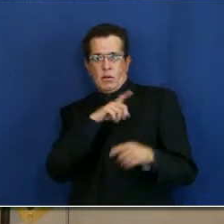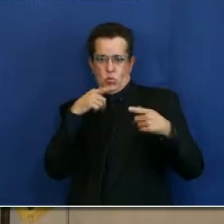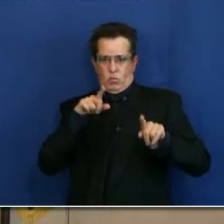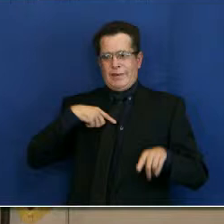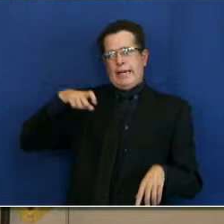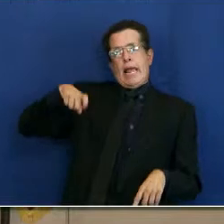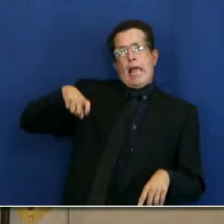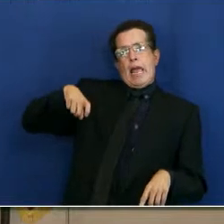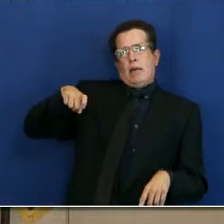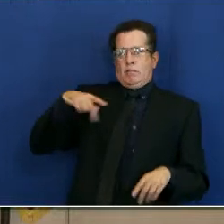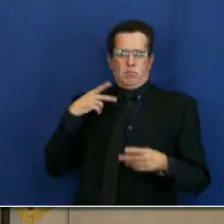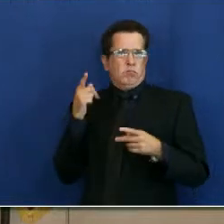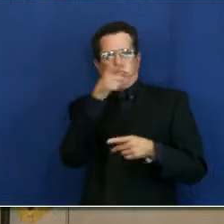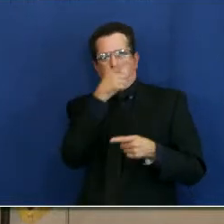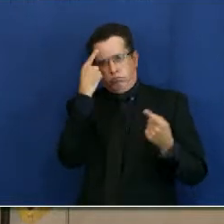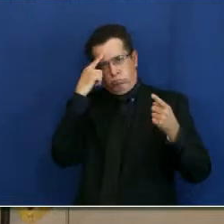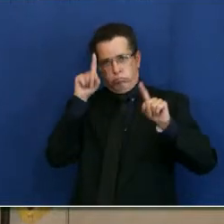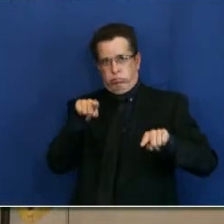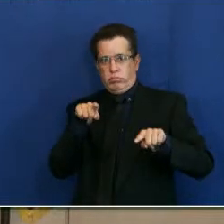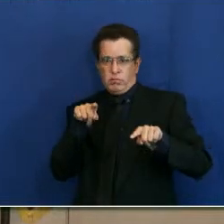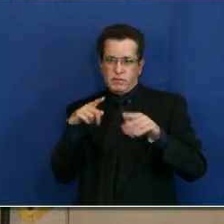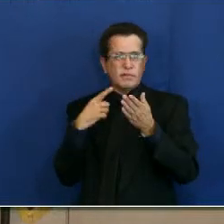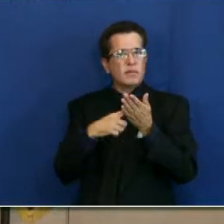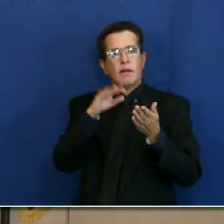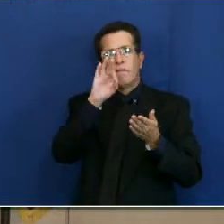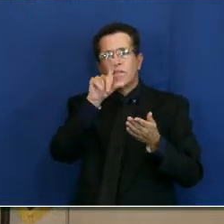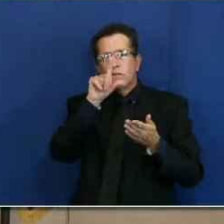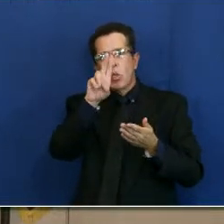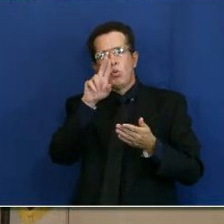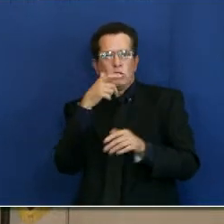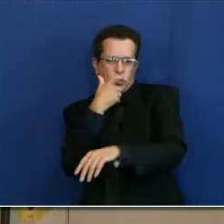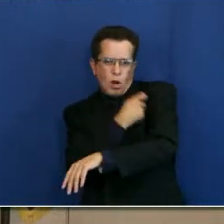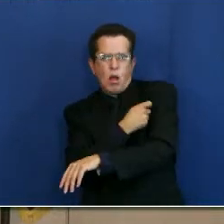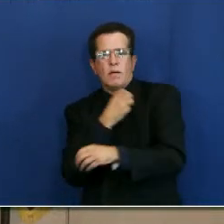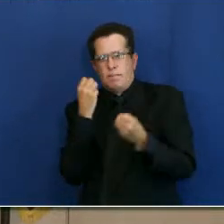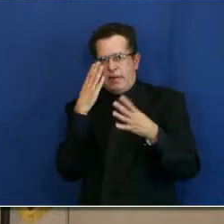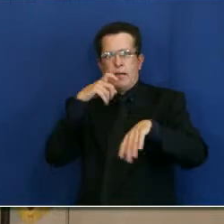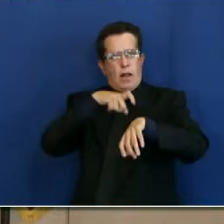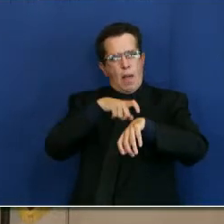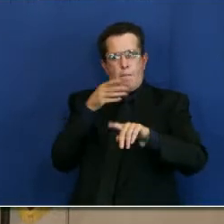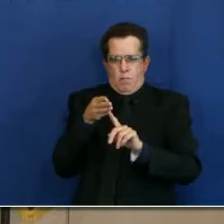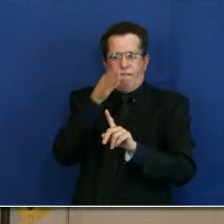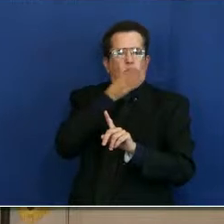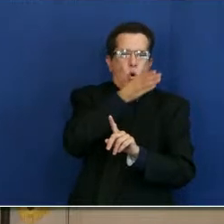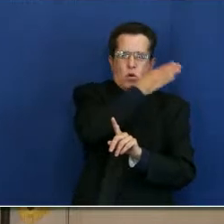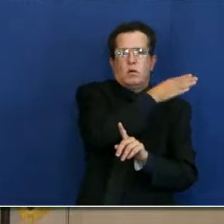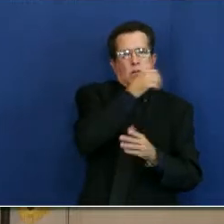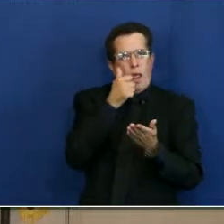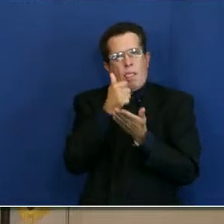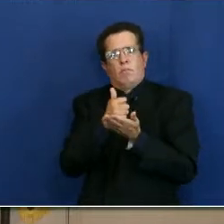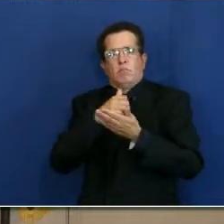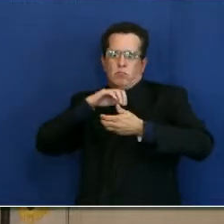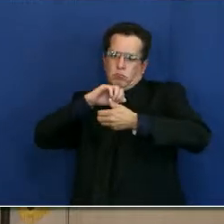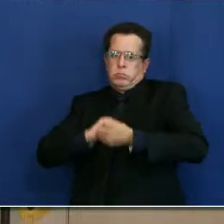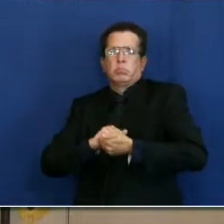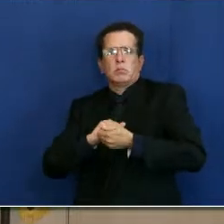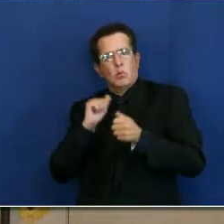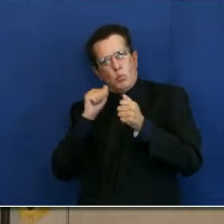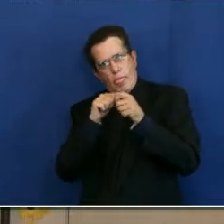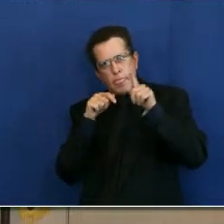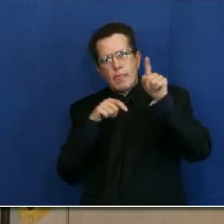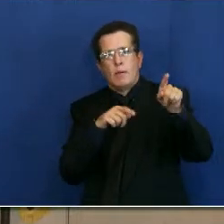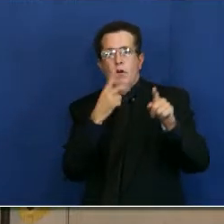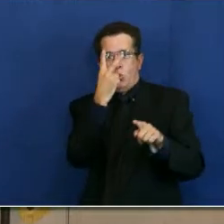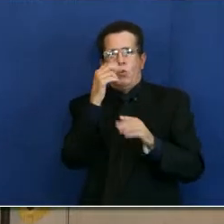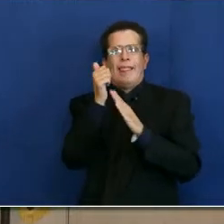we did Hep A or flu shots. And so this has been pretty natural. But two of the lead workers